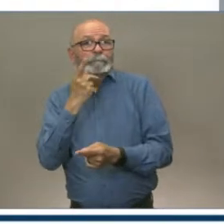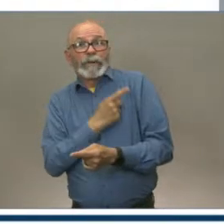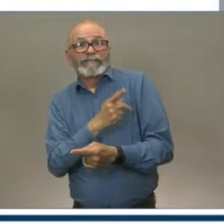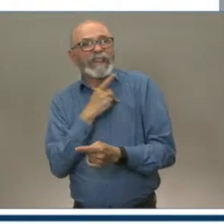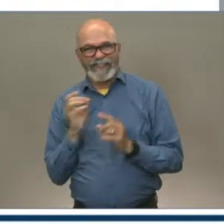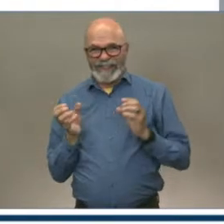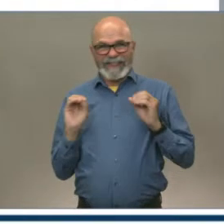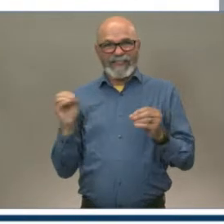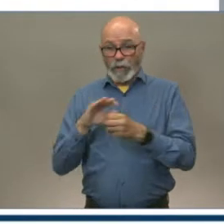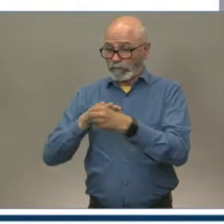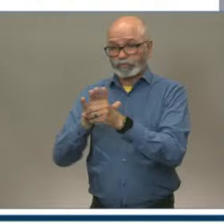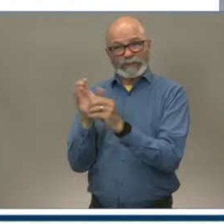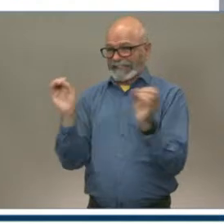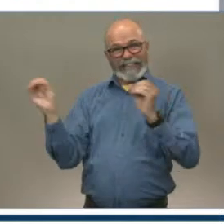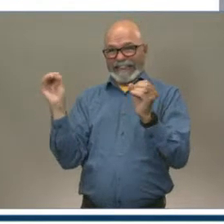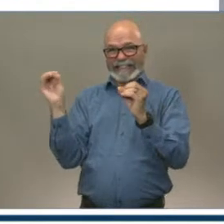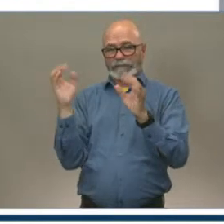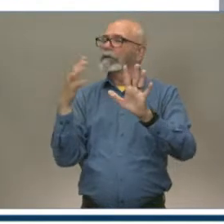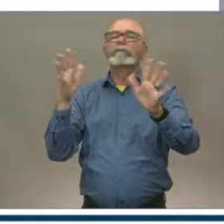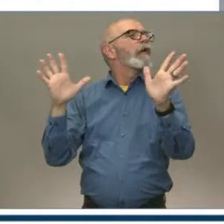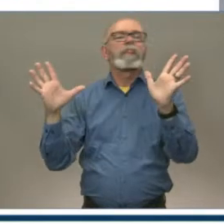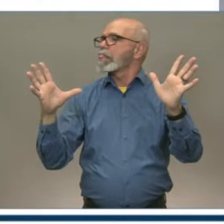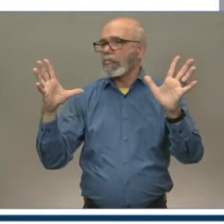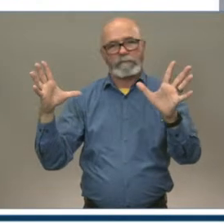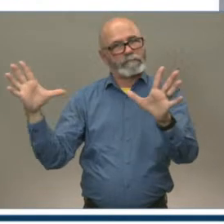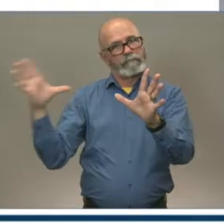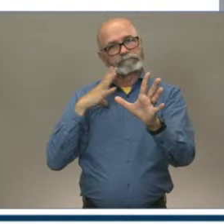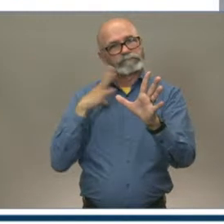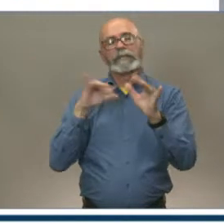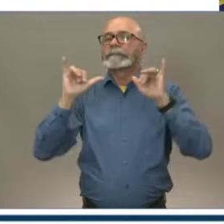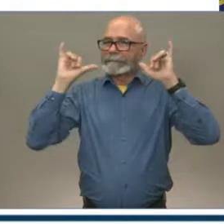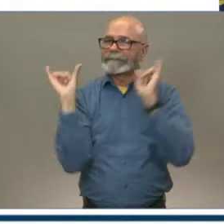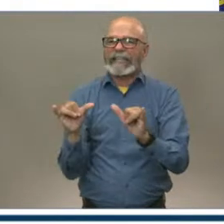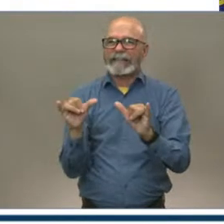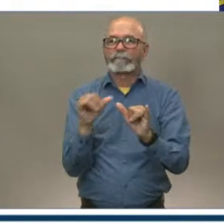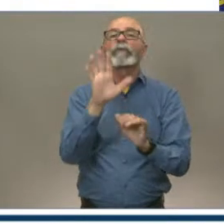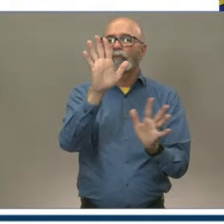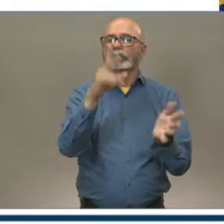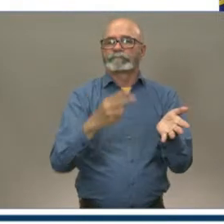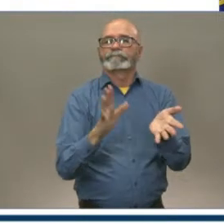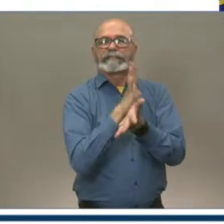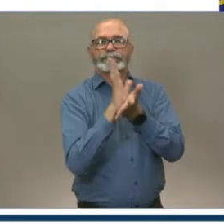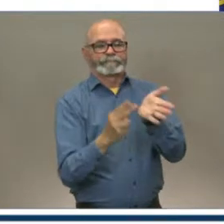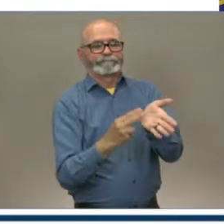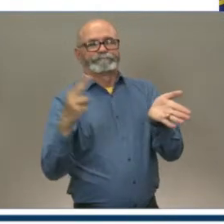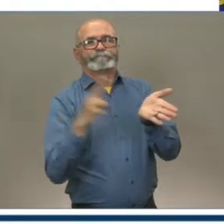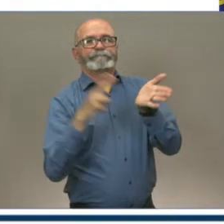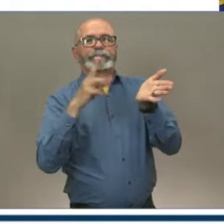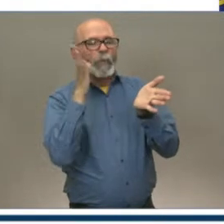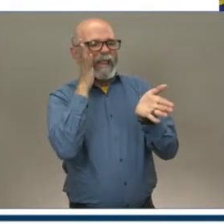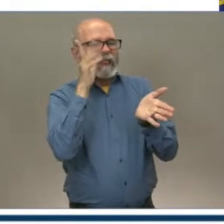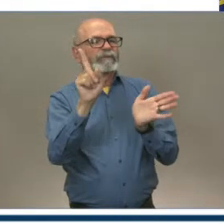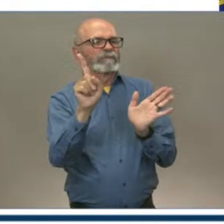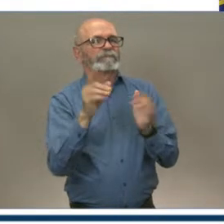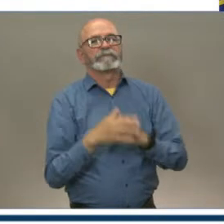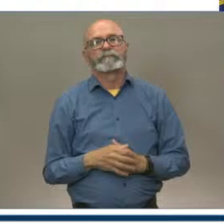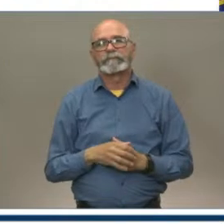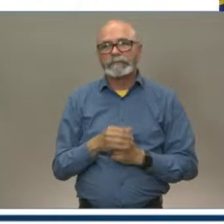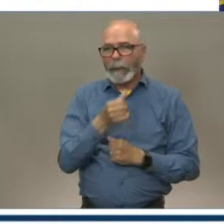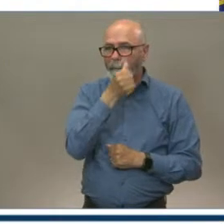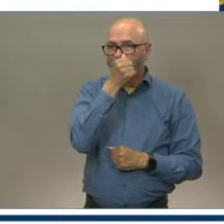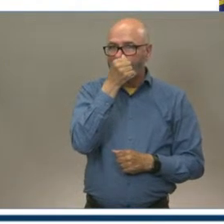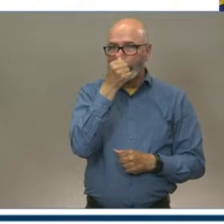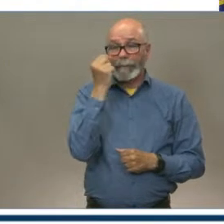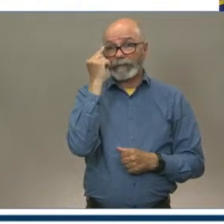that out. So we will be having an order signed. Brooklyn, do you have a follow-up? Thank you. Yes, I do. I know that